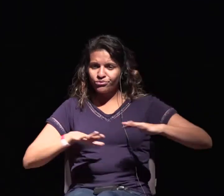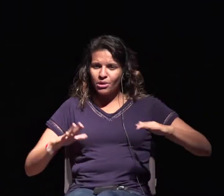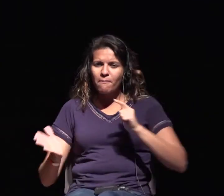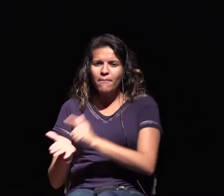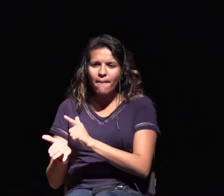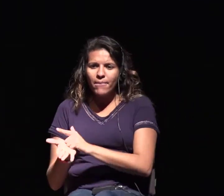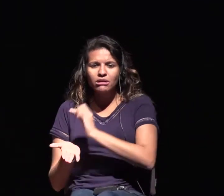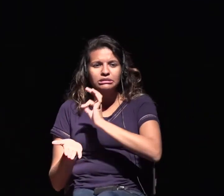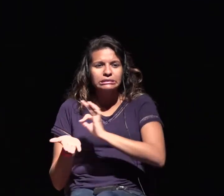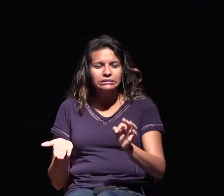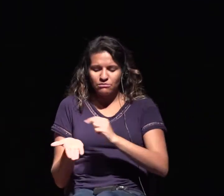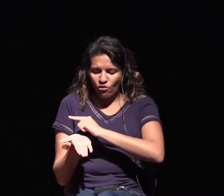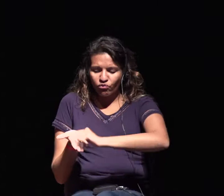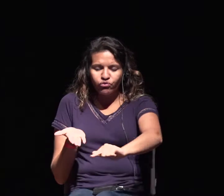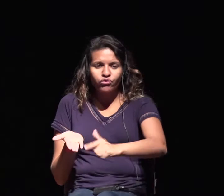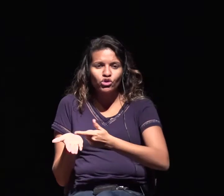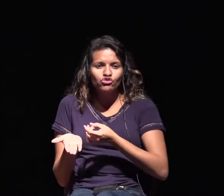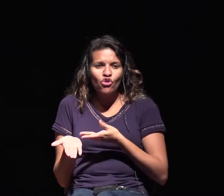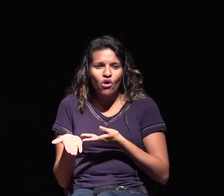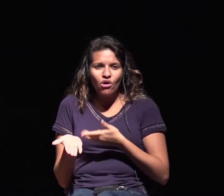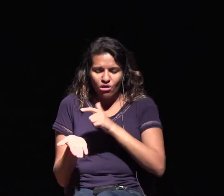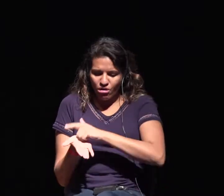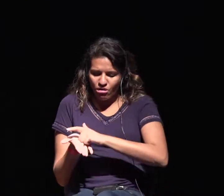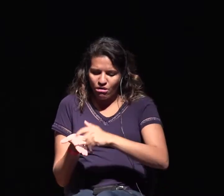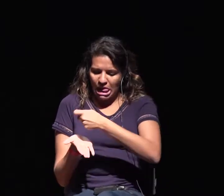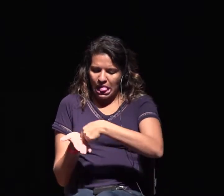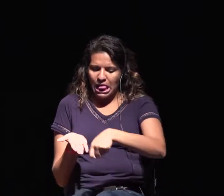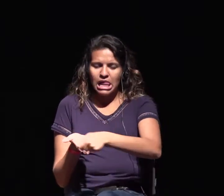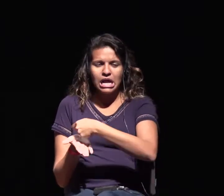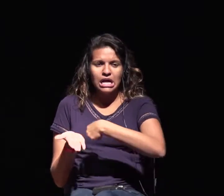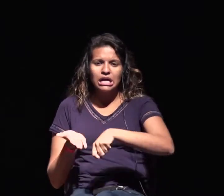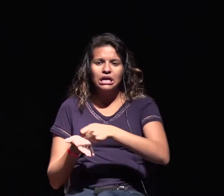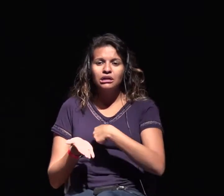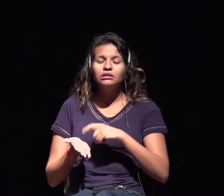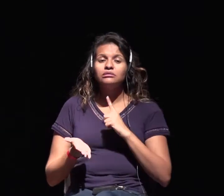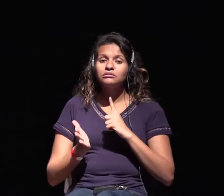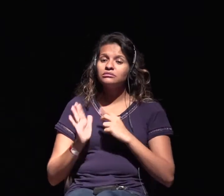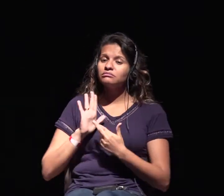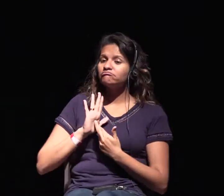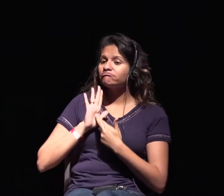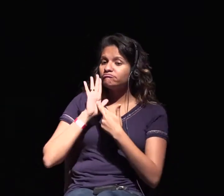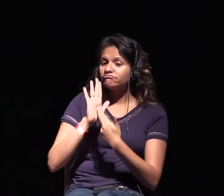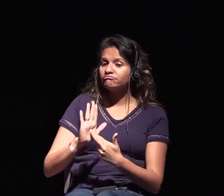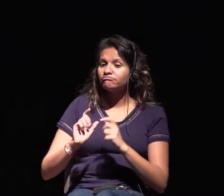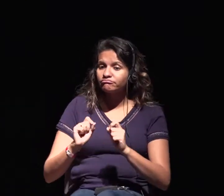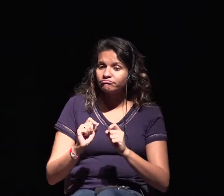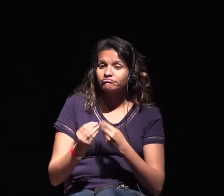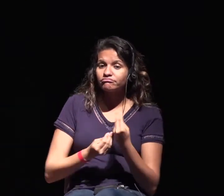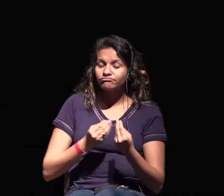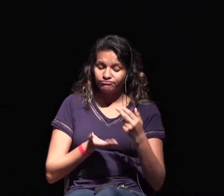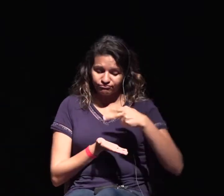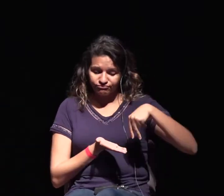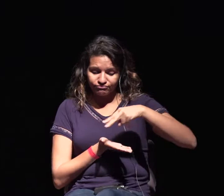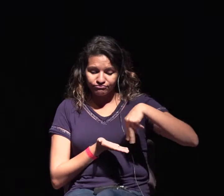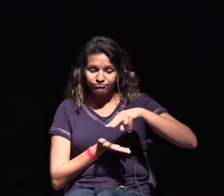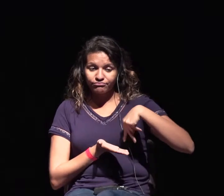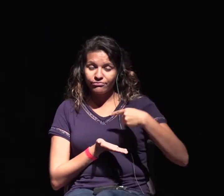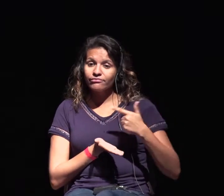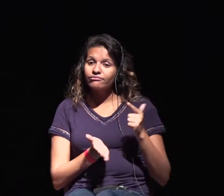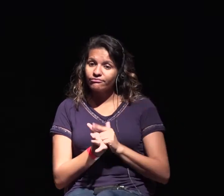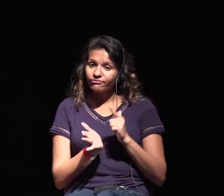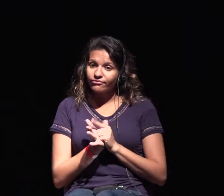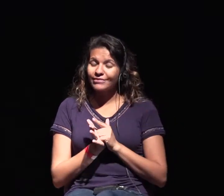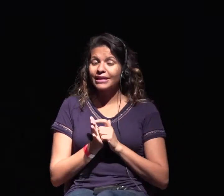Rayner's archives are full of visual representations of her dances, yet unlike the drawings of fellow Judson Church-affiliated